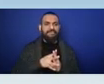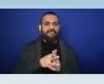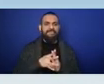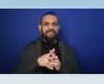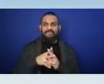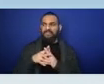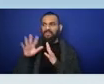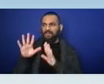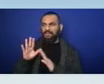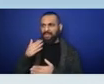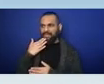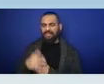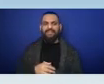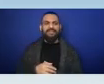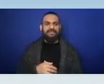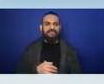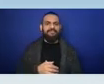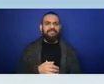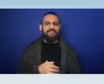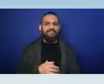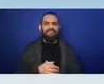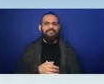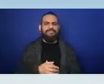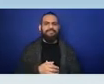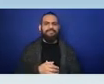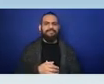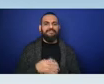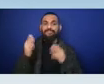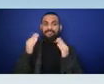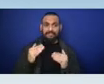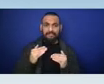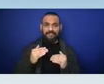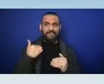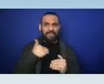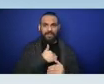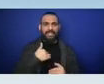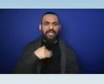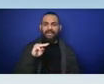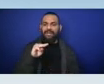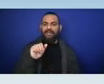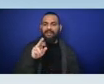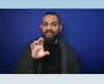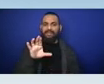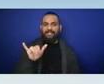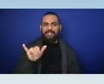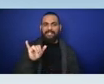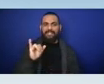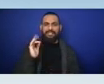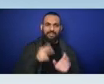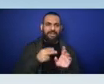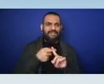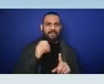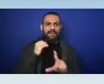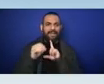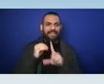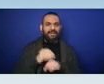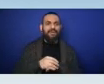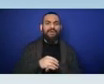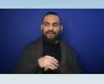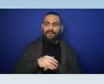I Okay. did have to disconnect Mike. But we certainly answered the questions that were